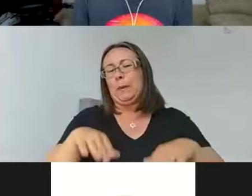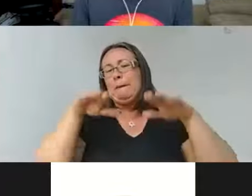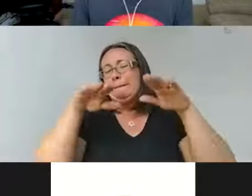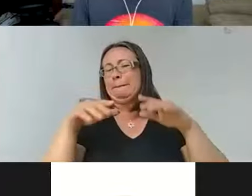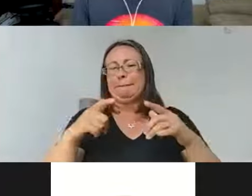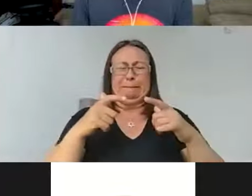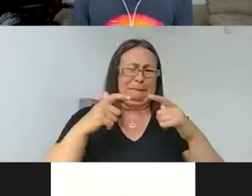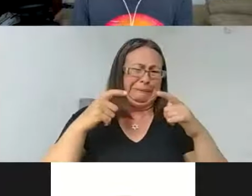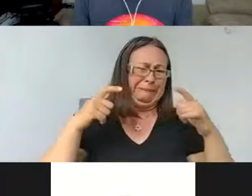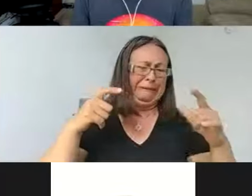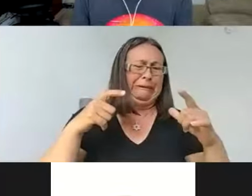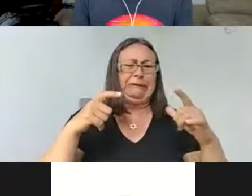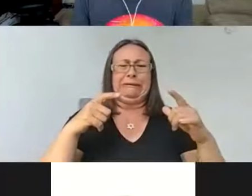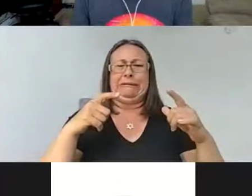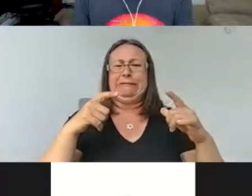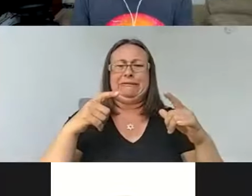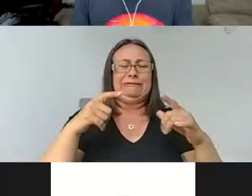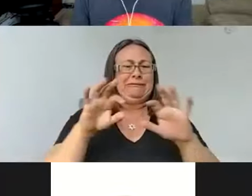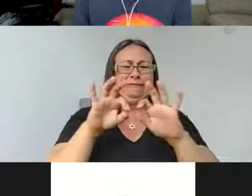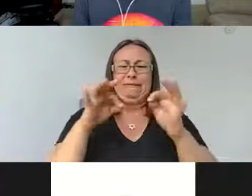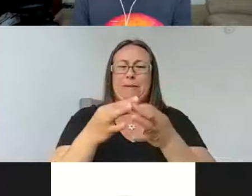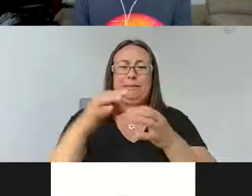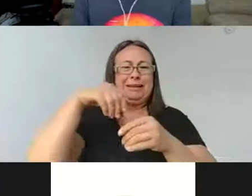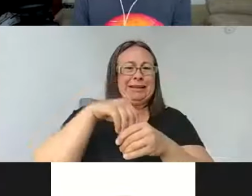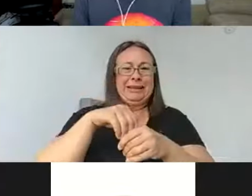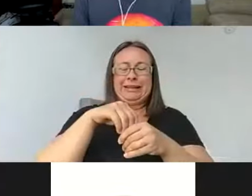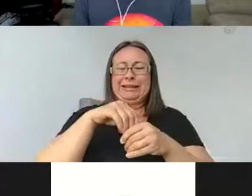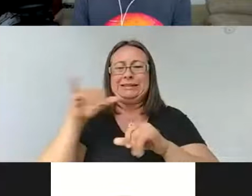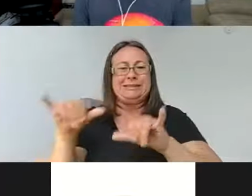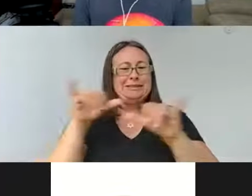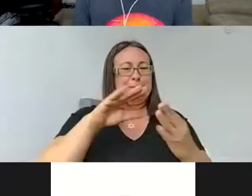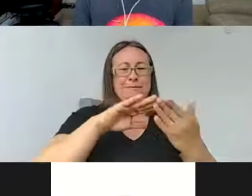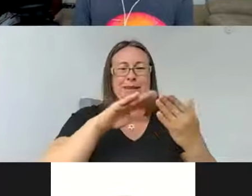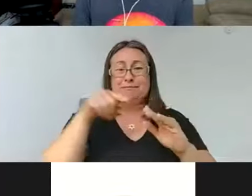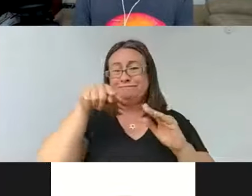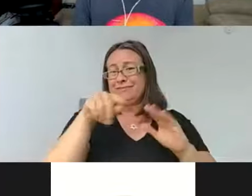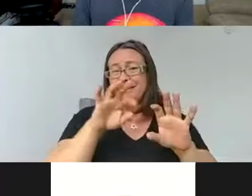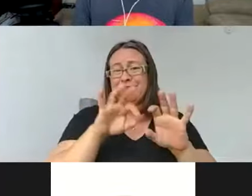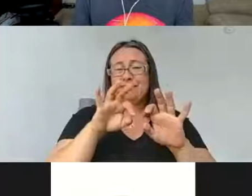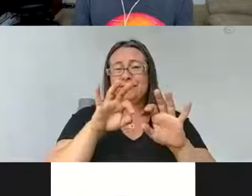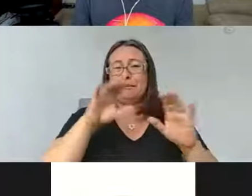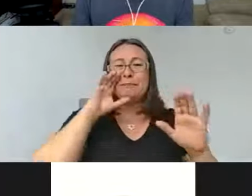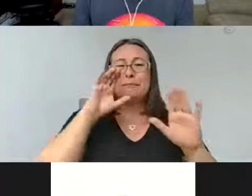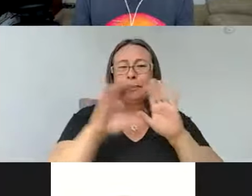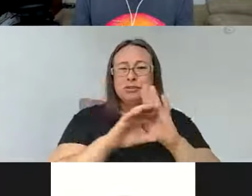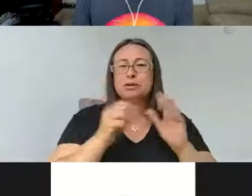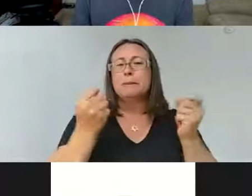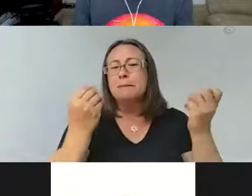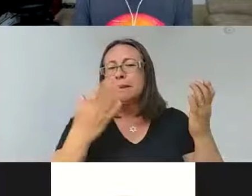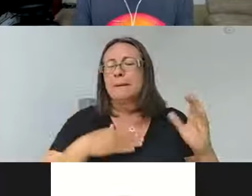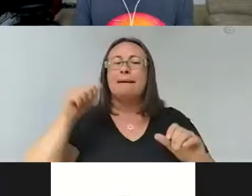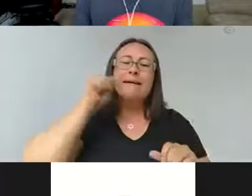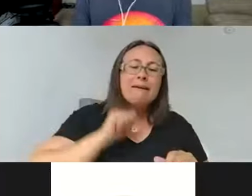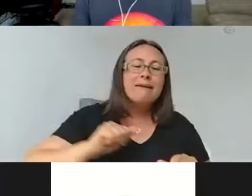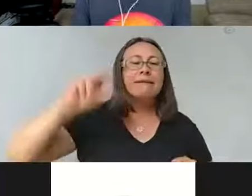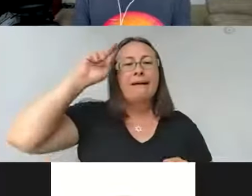large extended family in the same town as me. So I had, this is a picture of a lot of my aunts and uncles and cousins